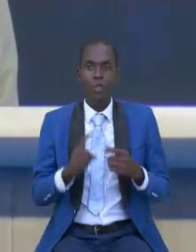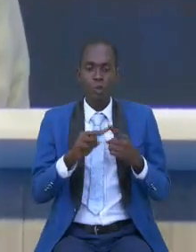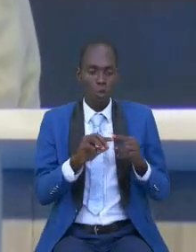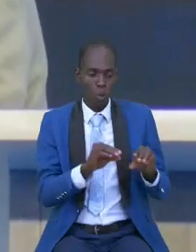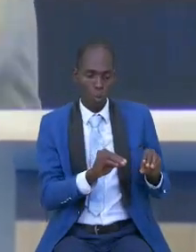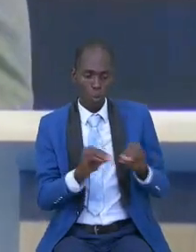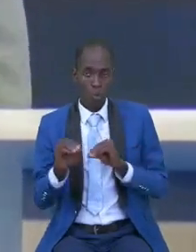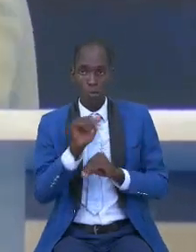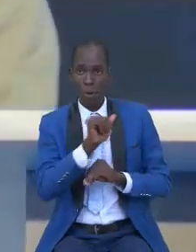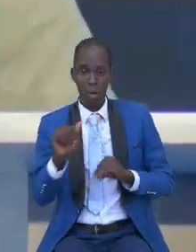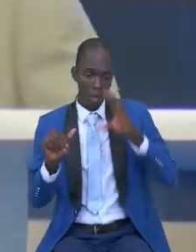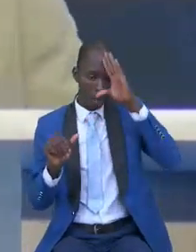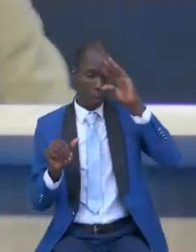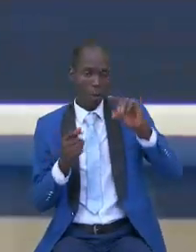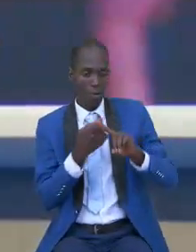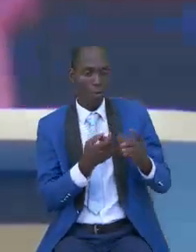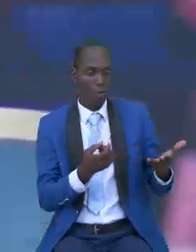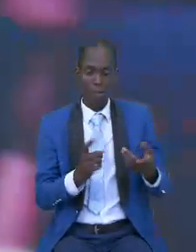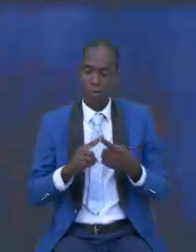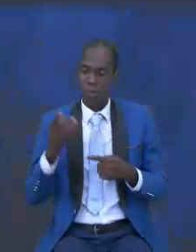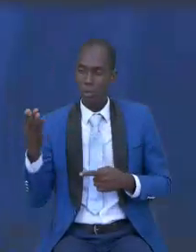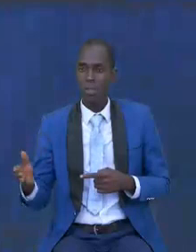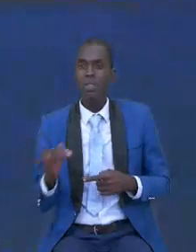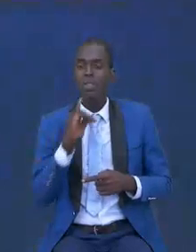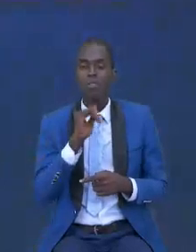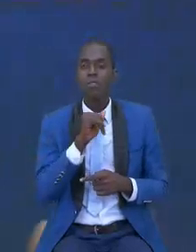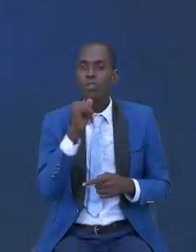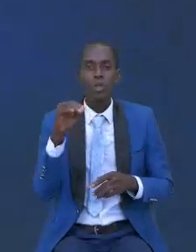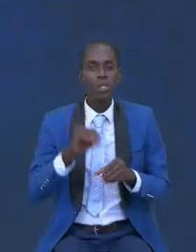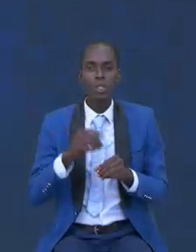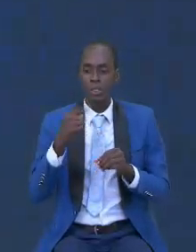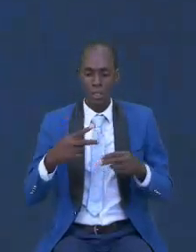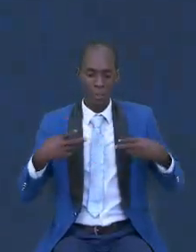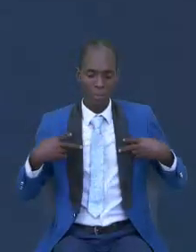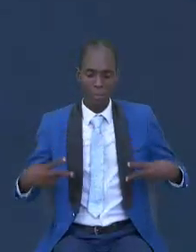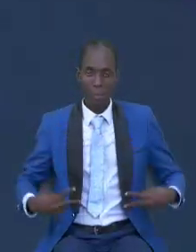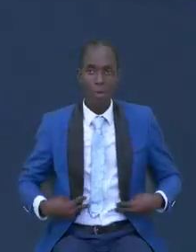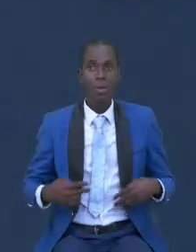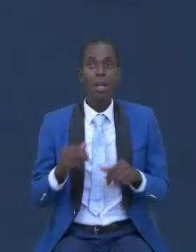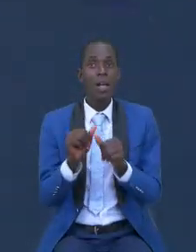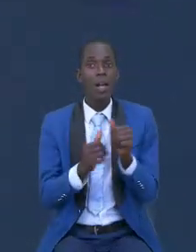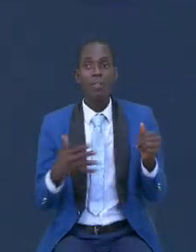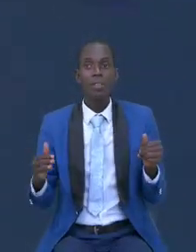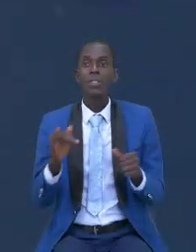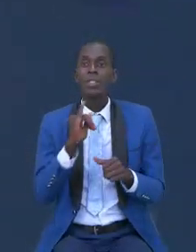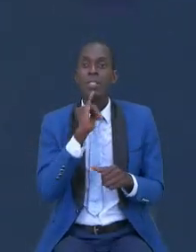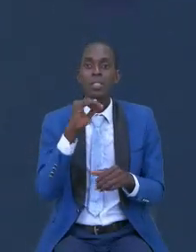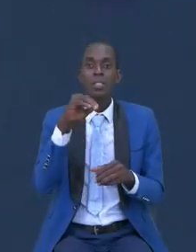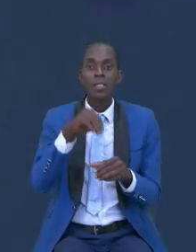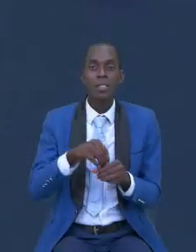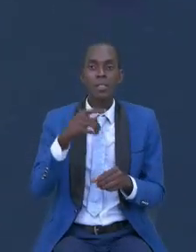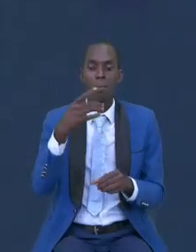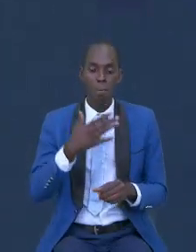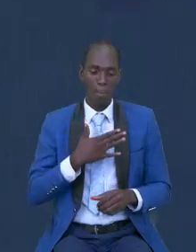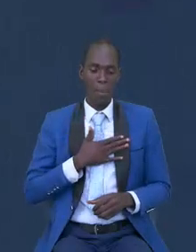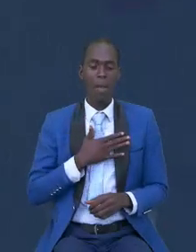a man from there to there is not in the physical. Everything is in